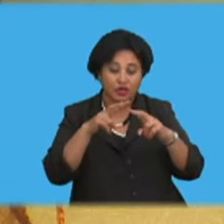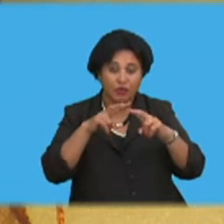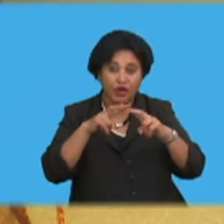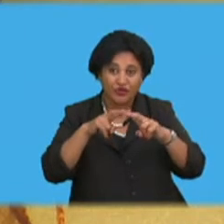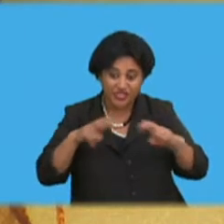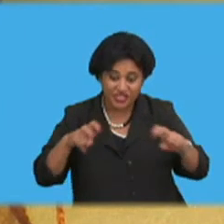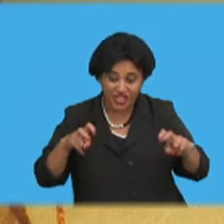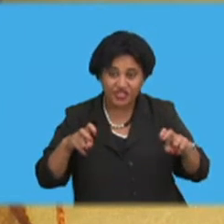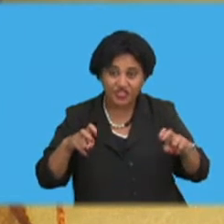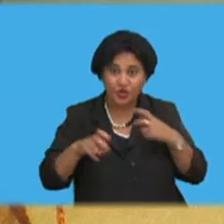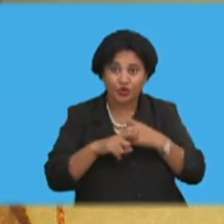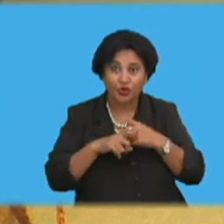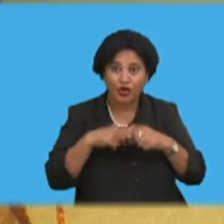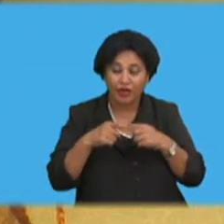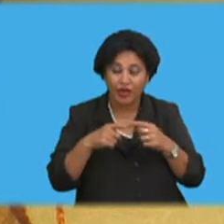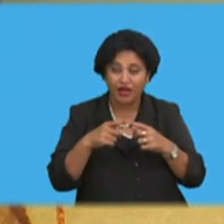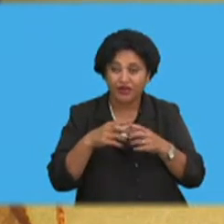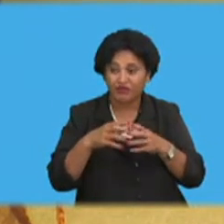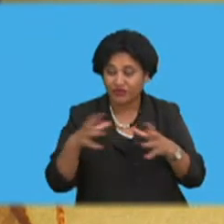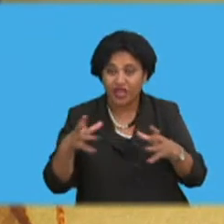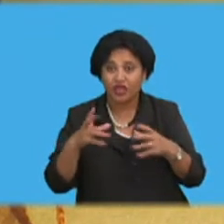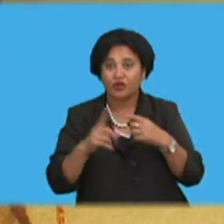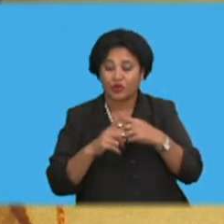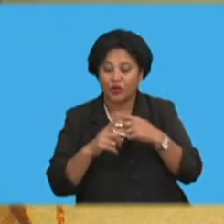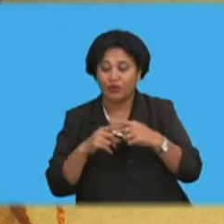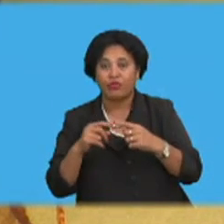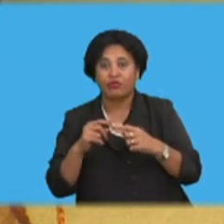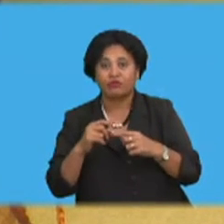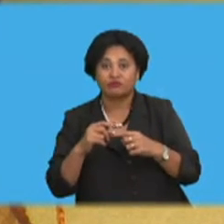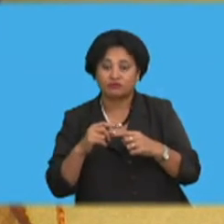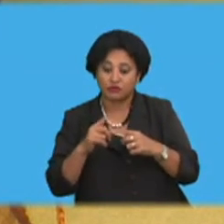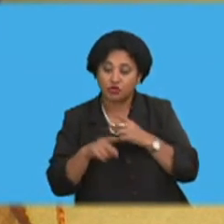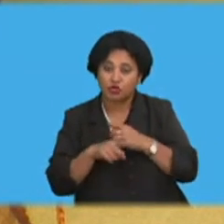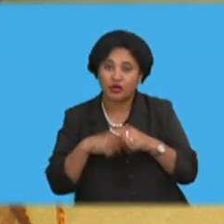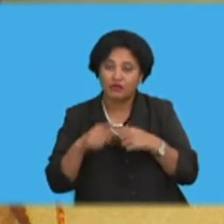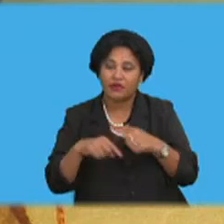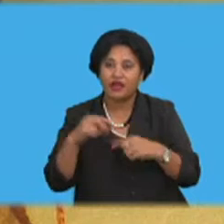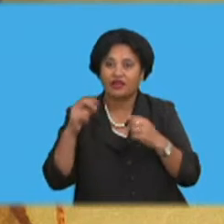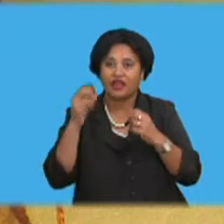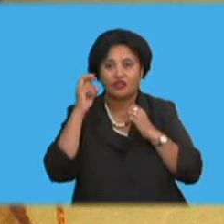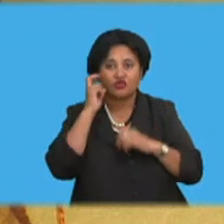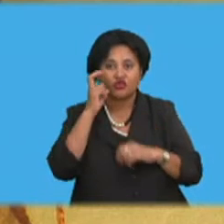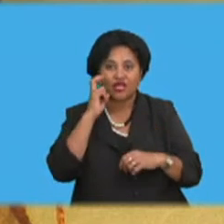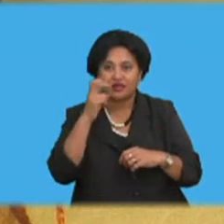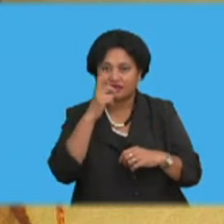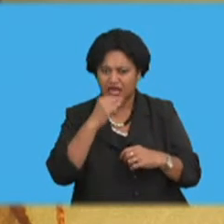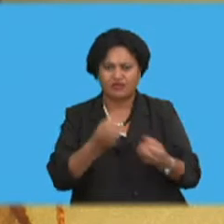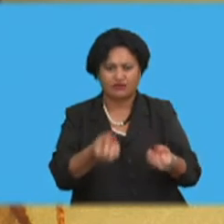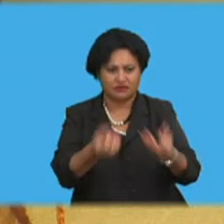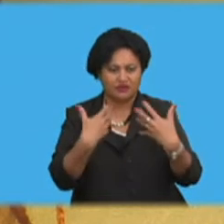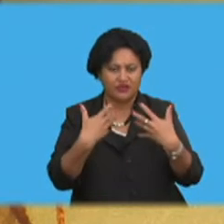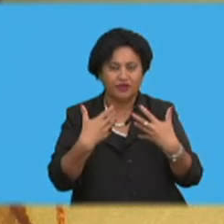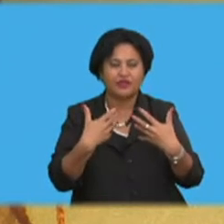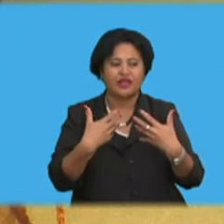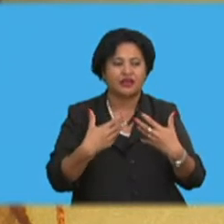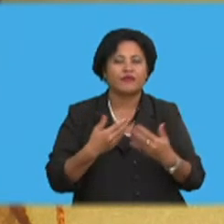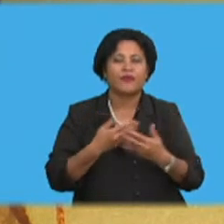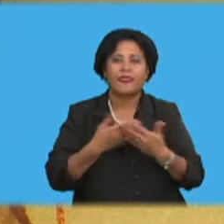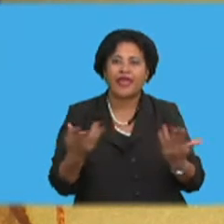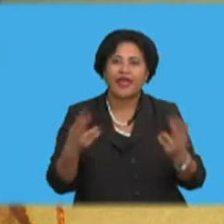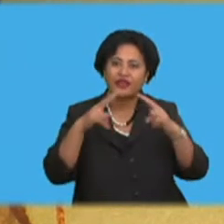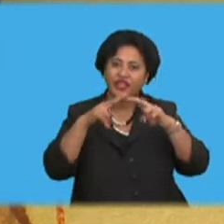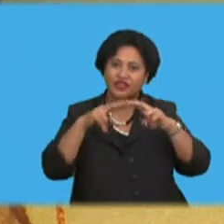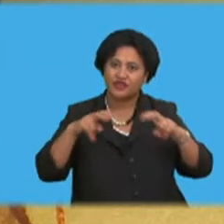talk about extension, and you talk about training. Can you inform the House how the actual research on some